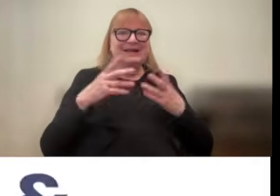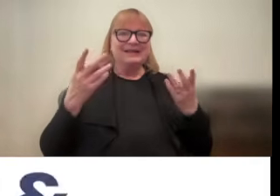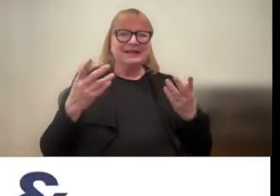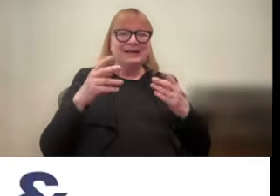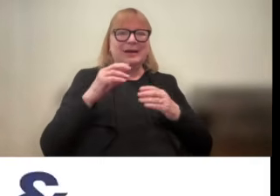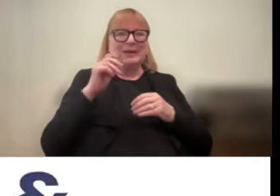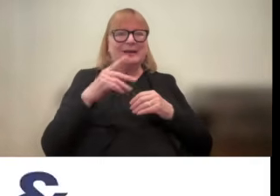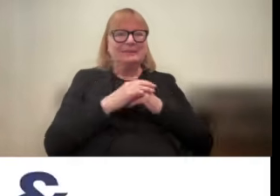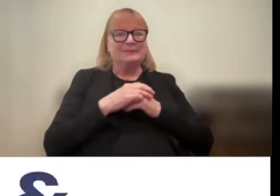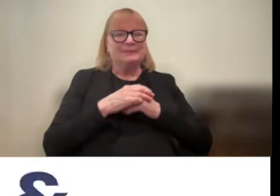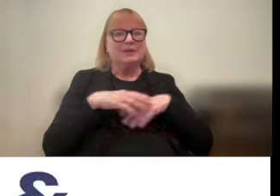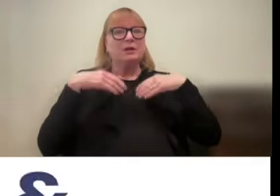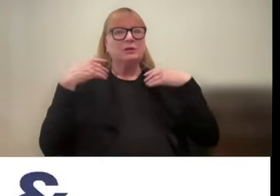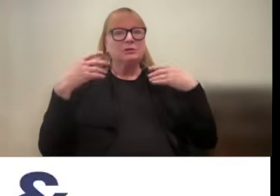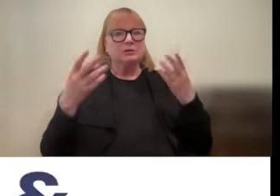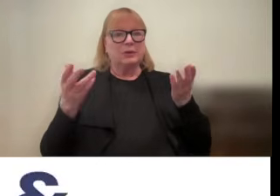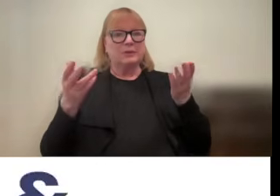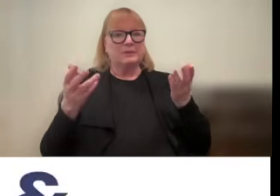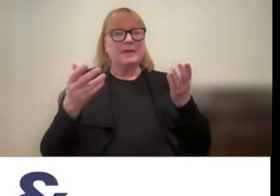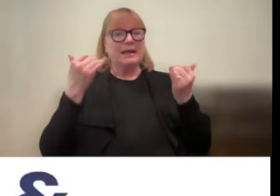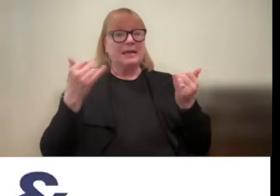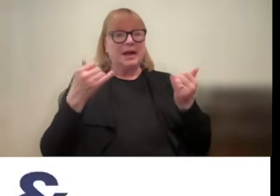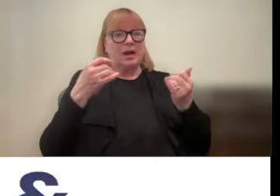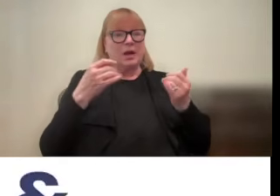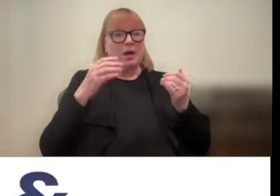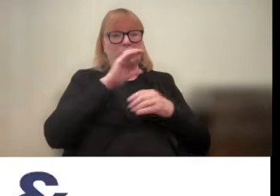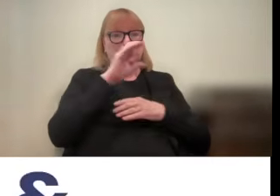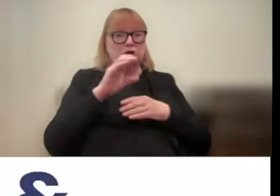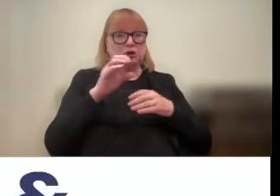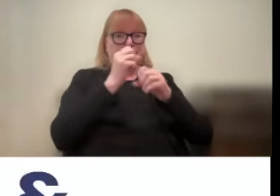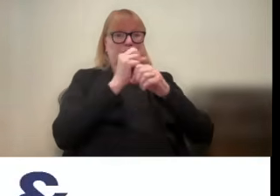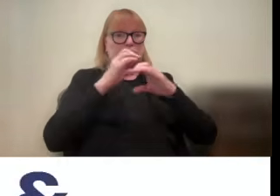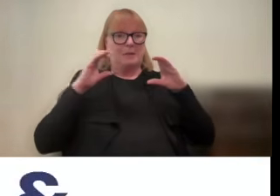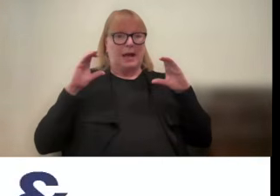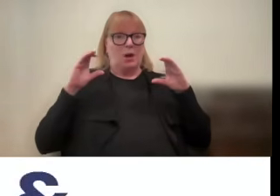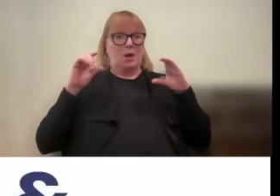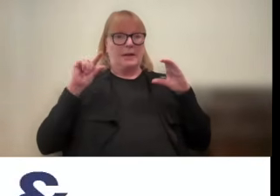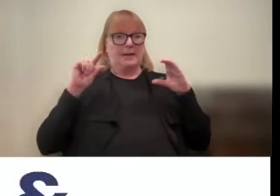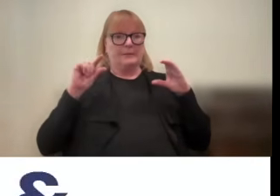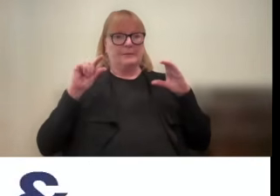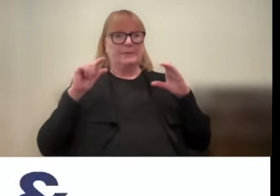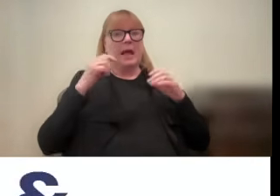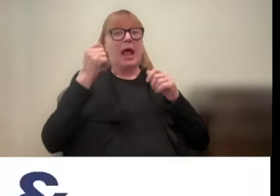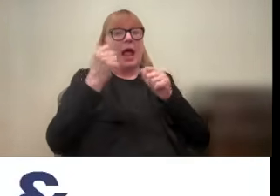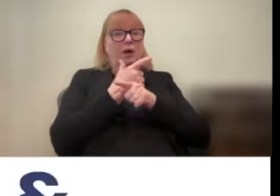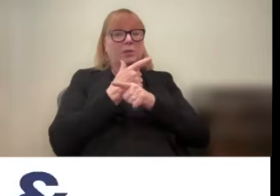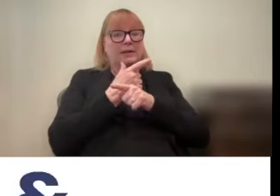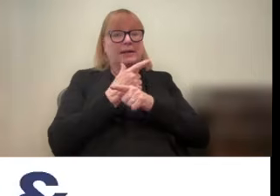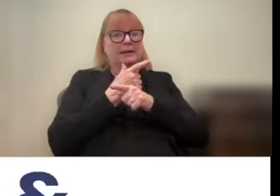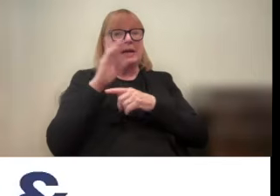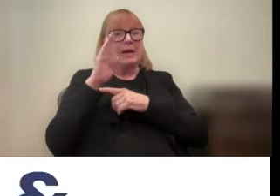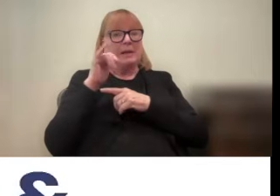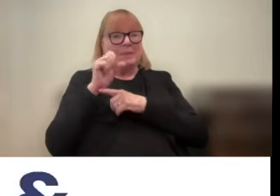Um, okay, so now we're gonna zoom out a little bit. Algorithmic bias